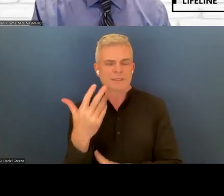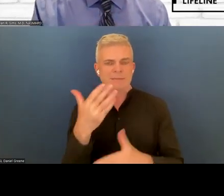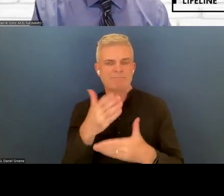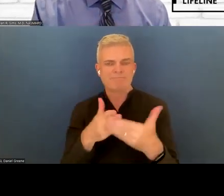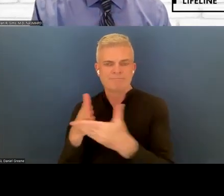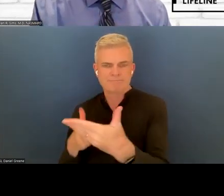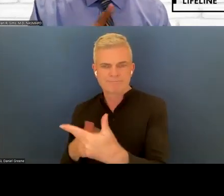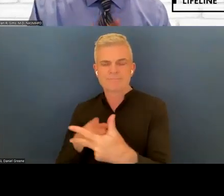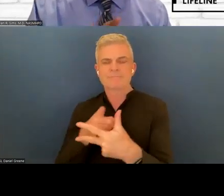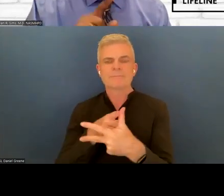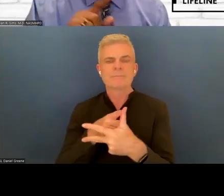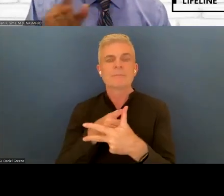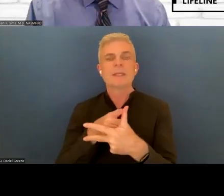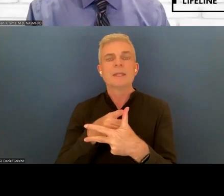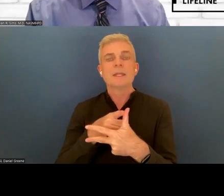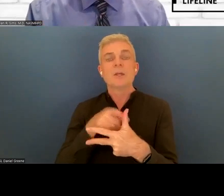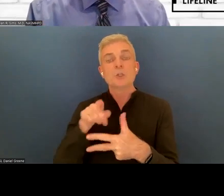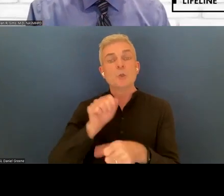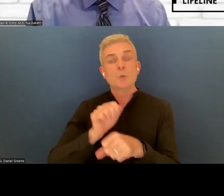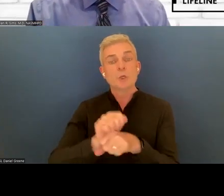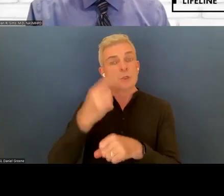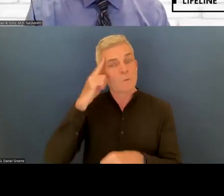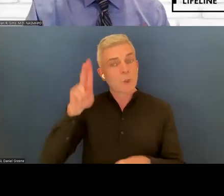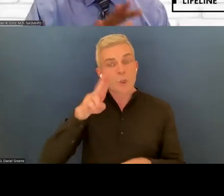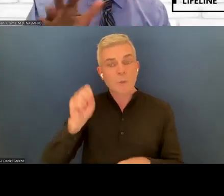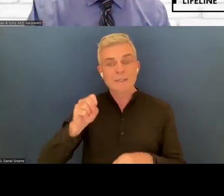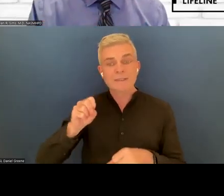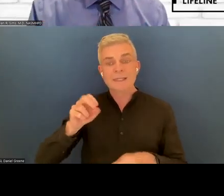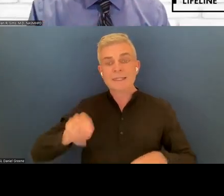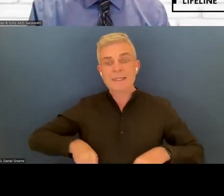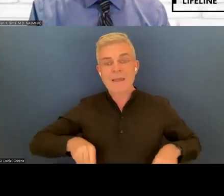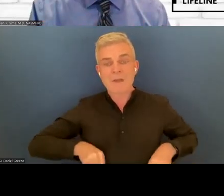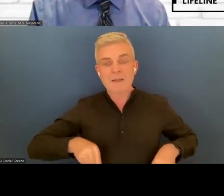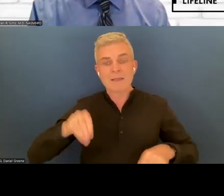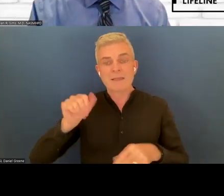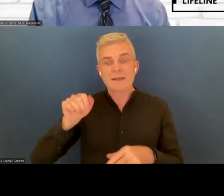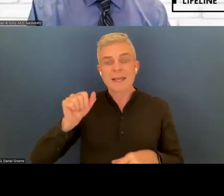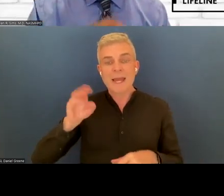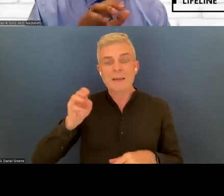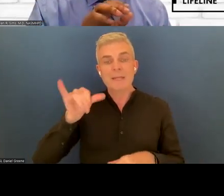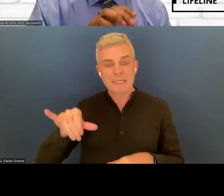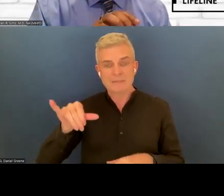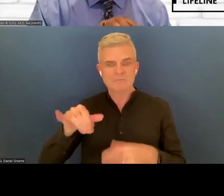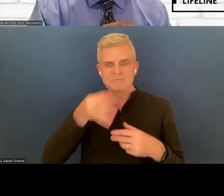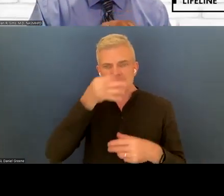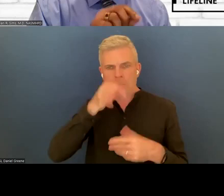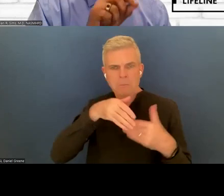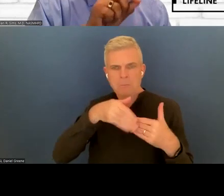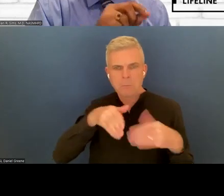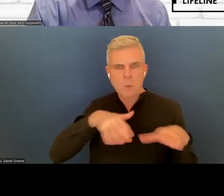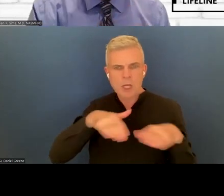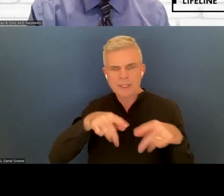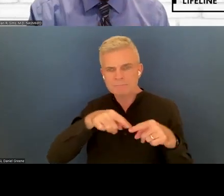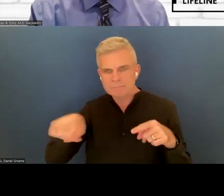factions. You either worked for the United States Naval Academy, which was within walking distance of our place. You either worked